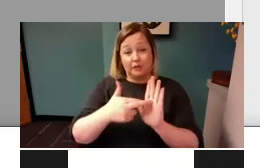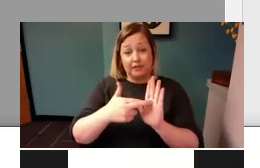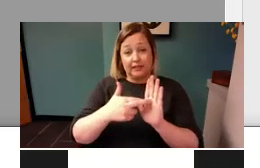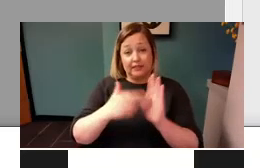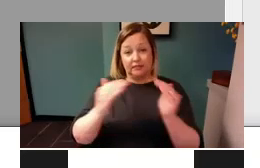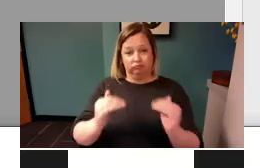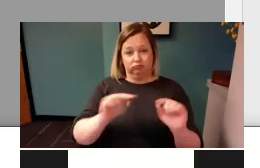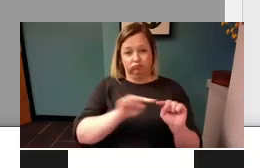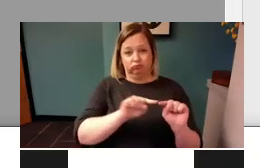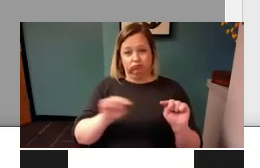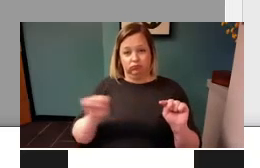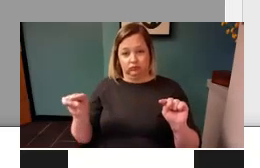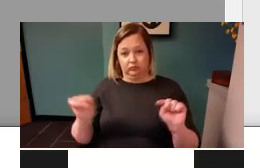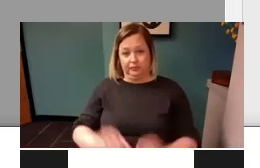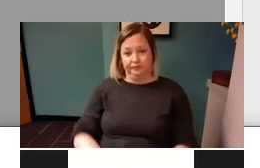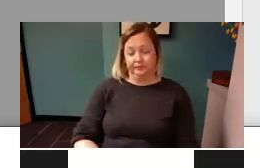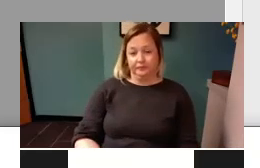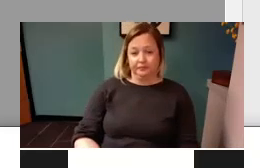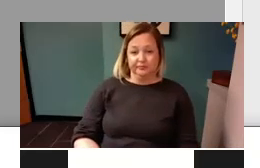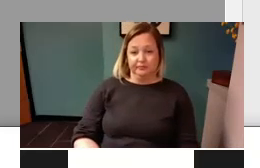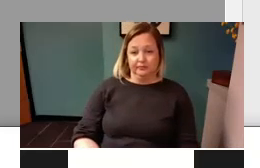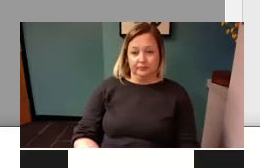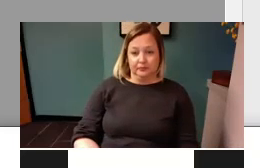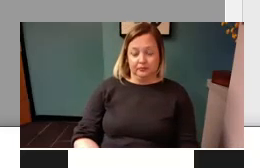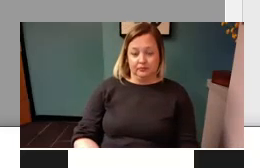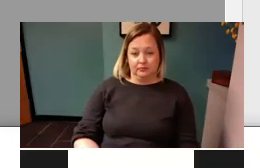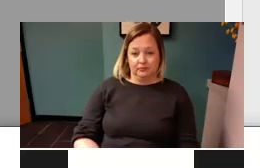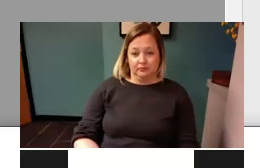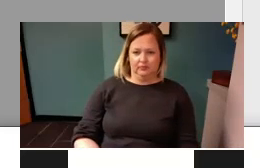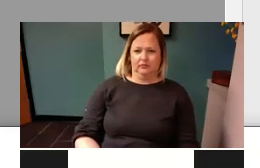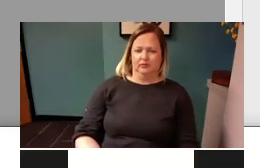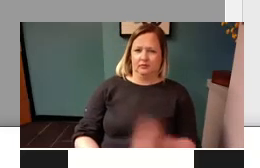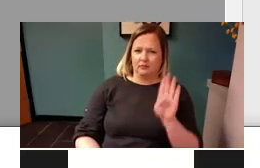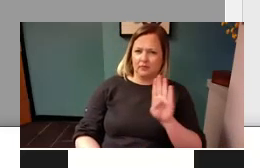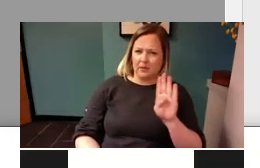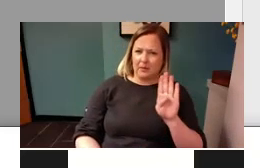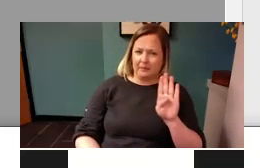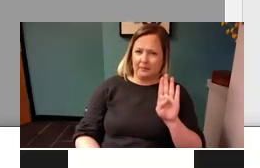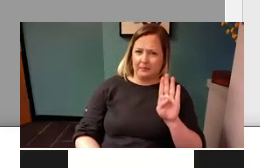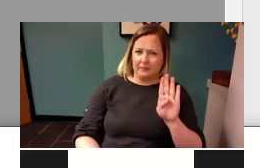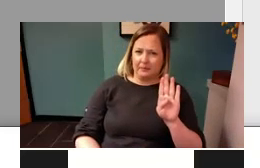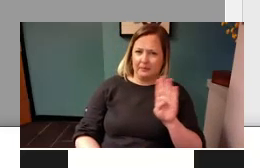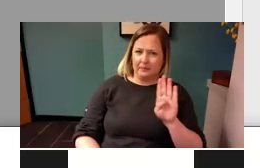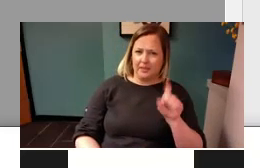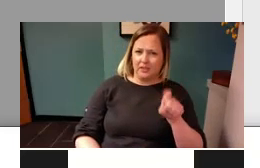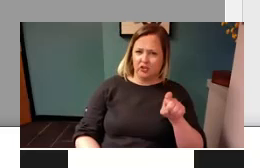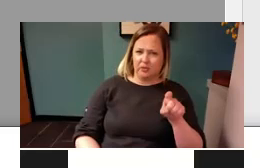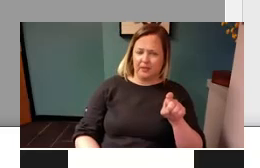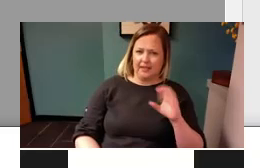thing, we see an 1, that is Wouldn't B be 3 zeros if A went to the right at the very top?